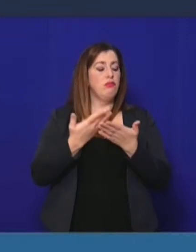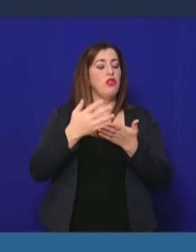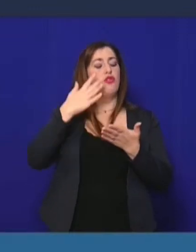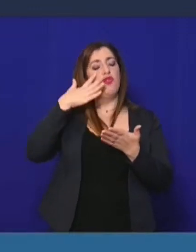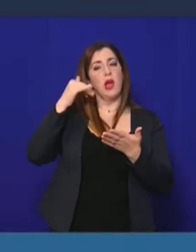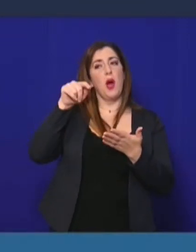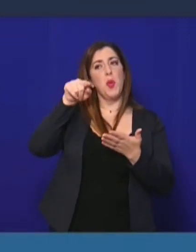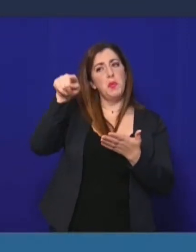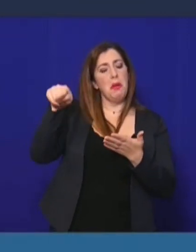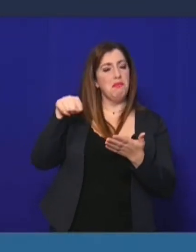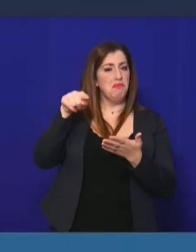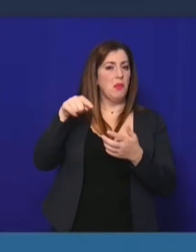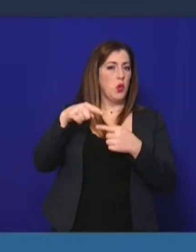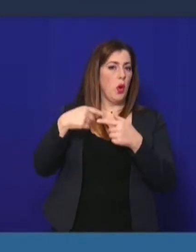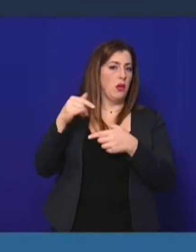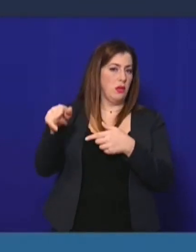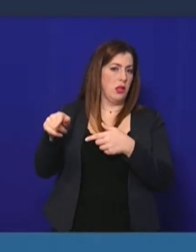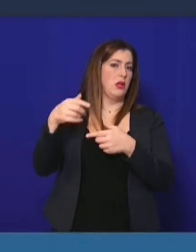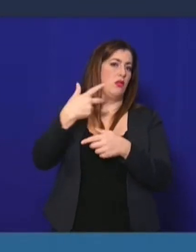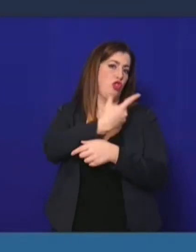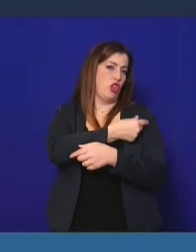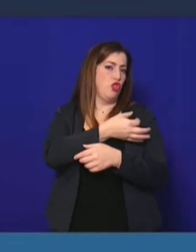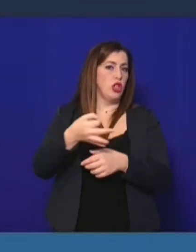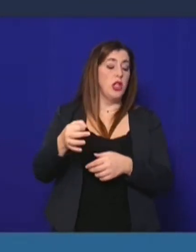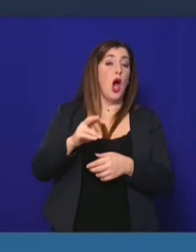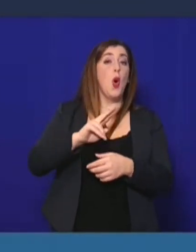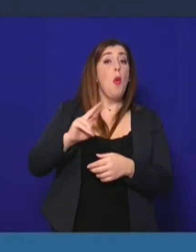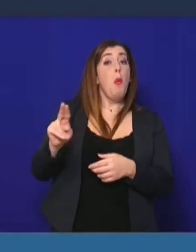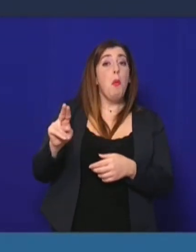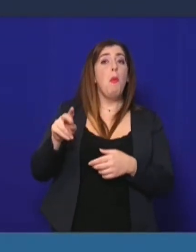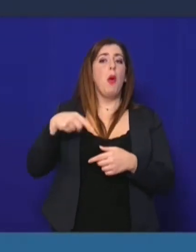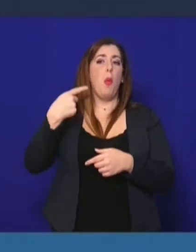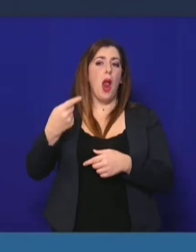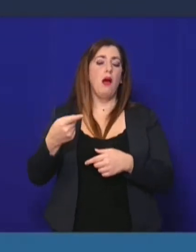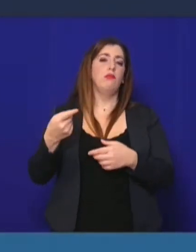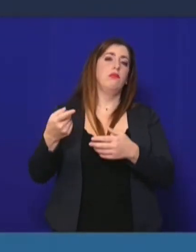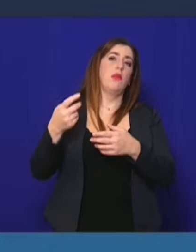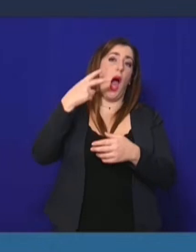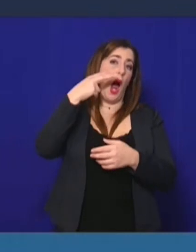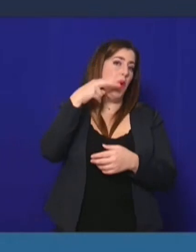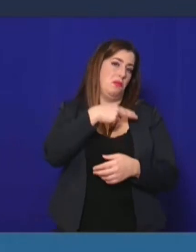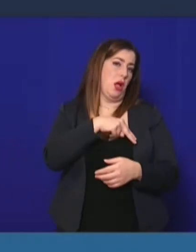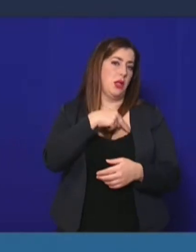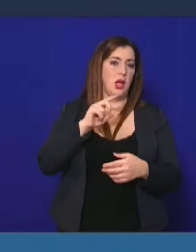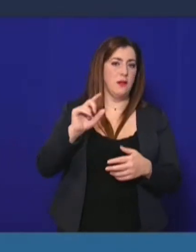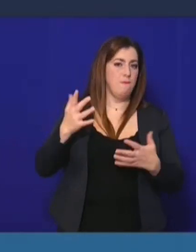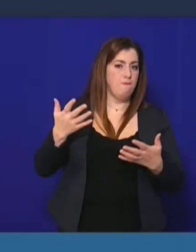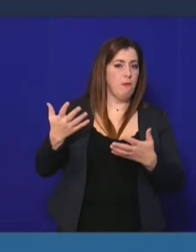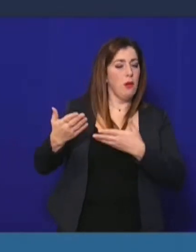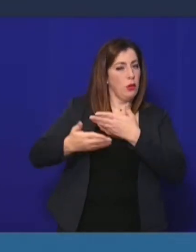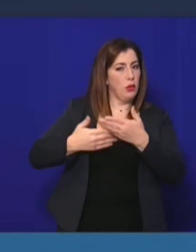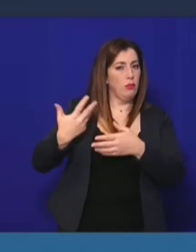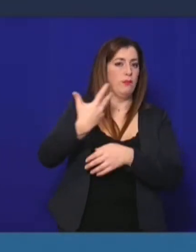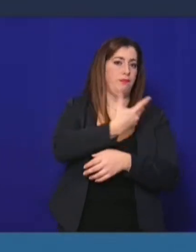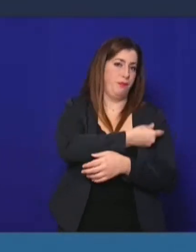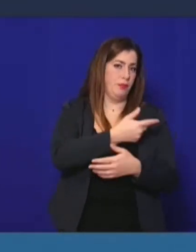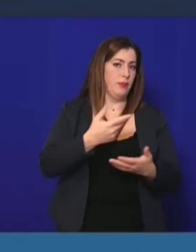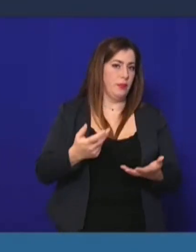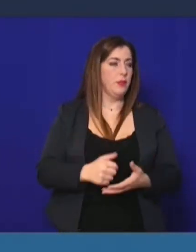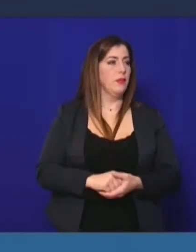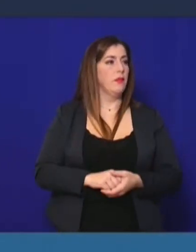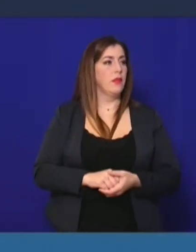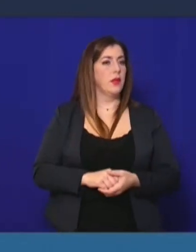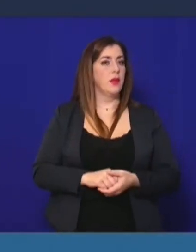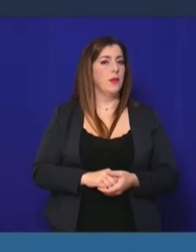l-evalwazzjonijiet tagħha kollha u bħalma mxejna propju fuq tal-Pfizer vaccine, aħna nkunu qegħdin nistennew lema tgħidilna